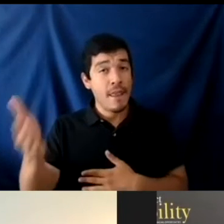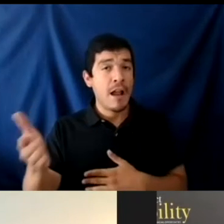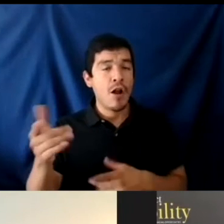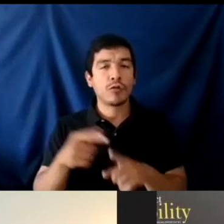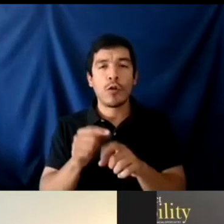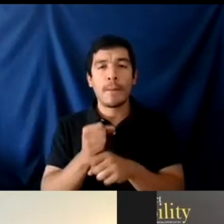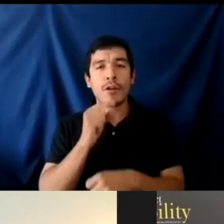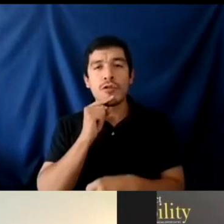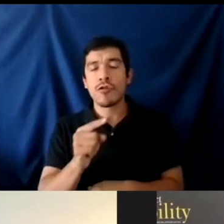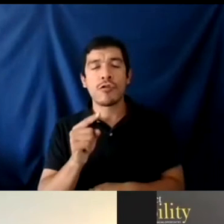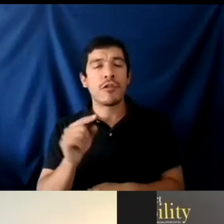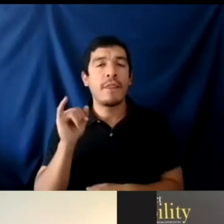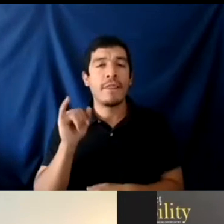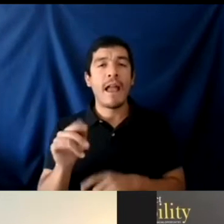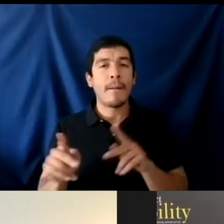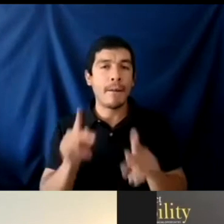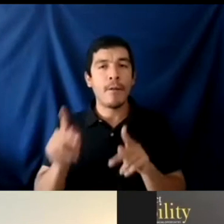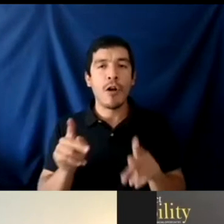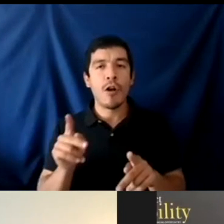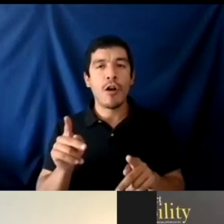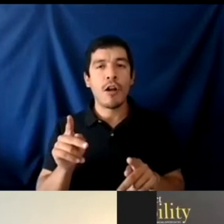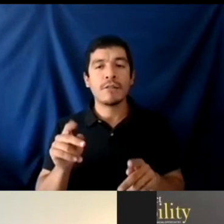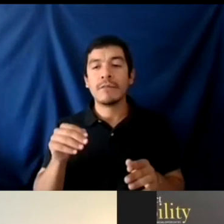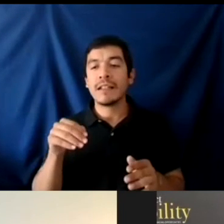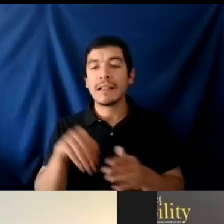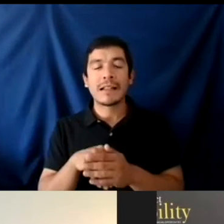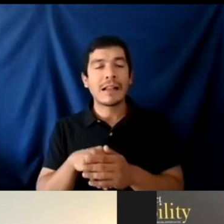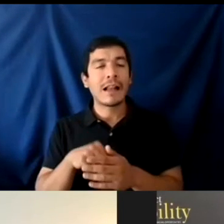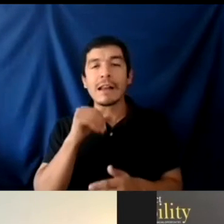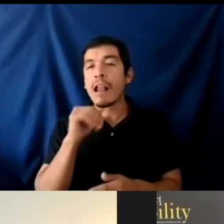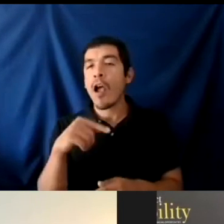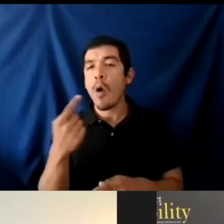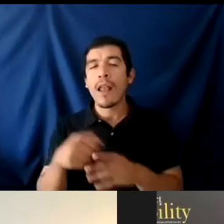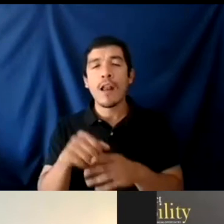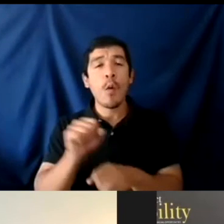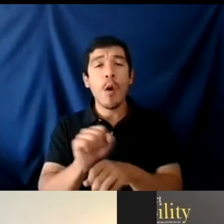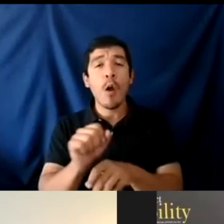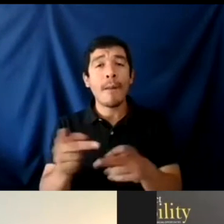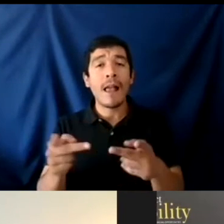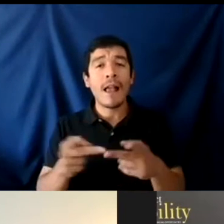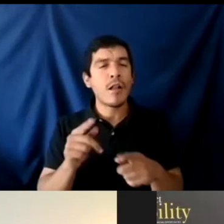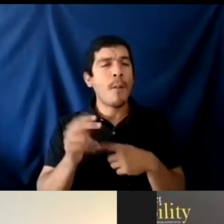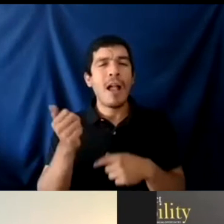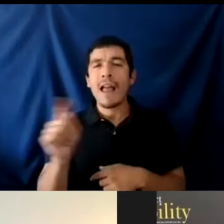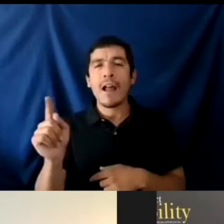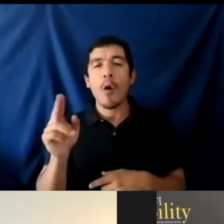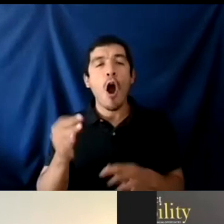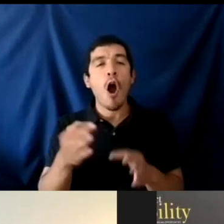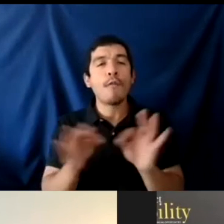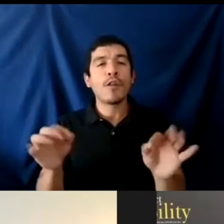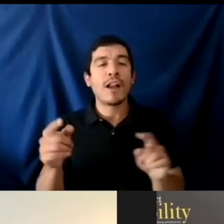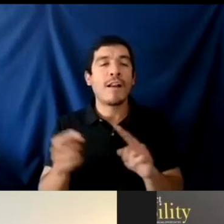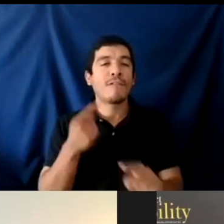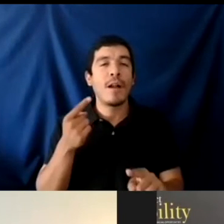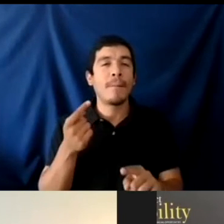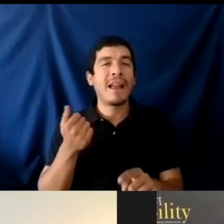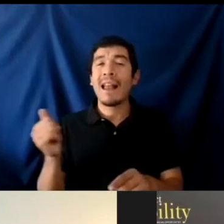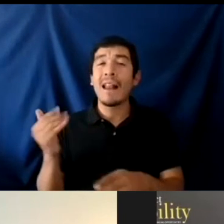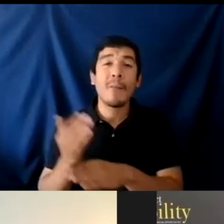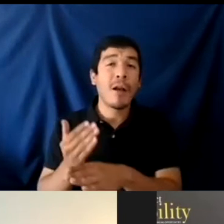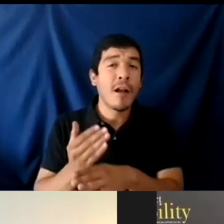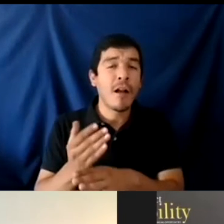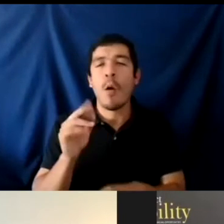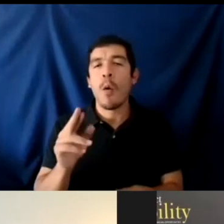that people in not only within the workplace but anywhere are free from harassment and